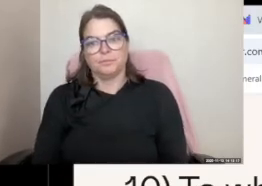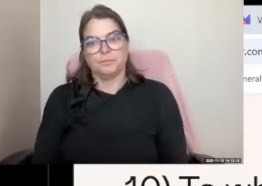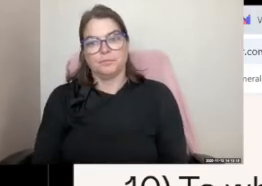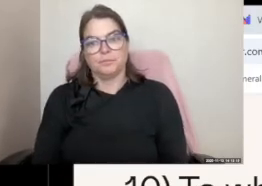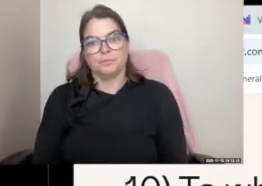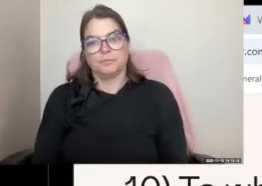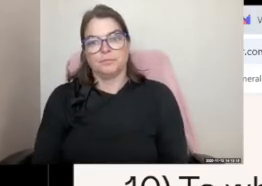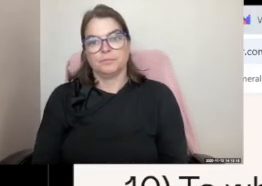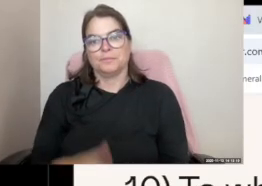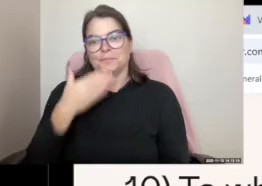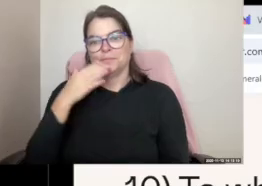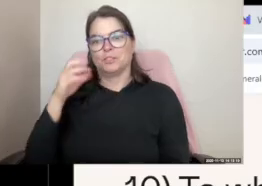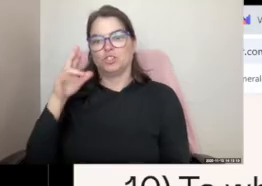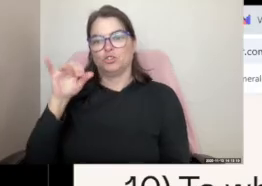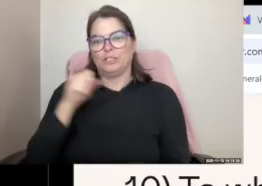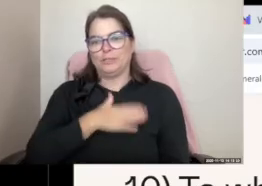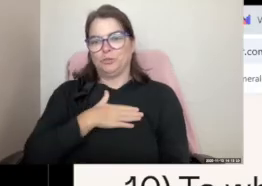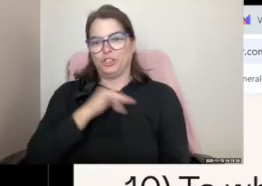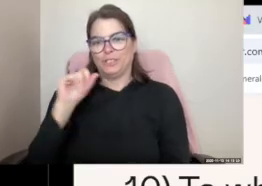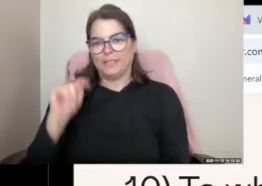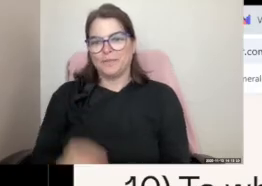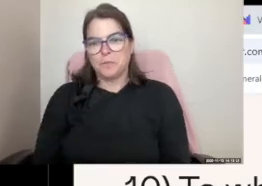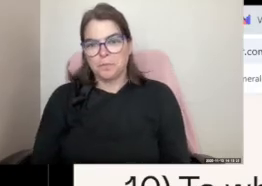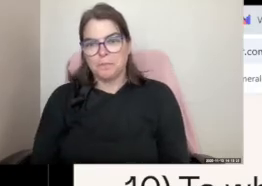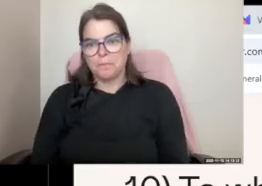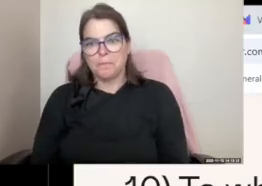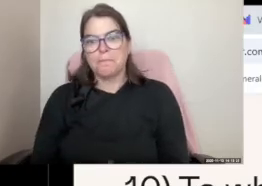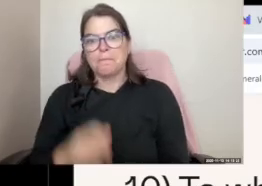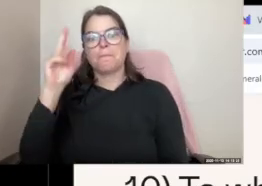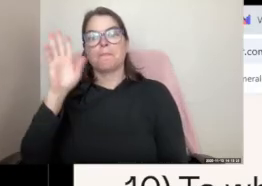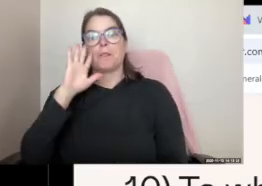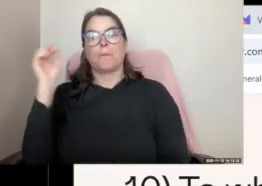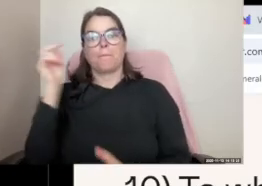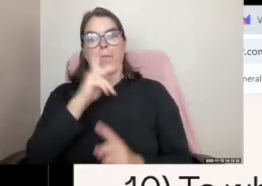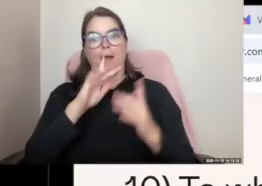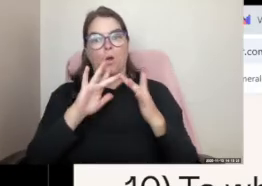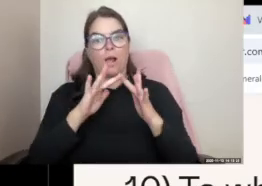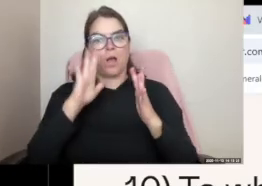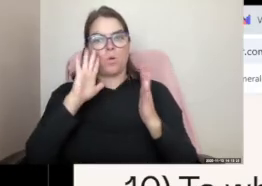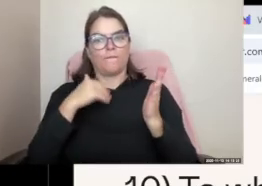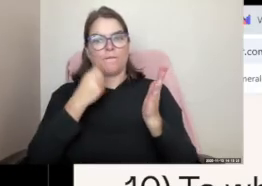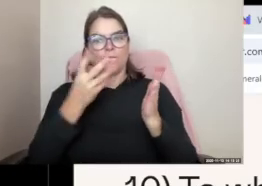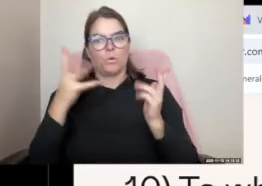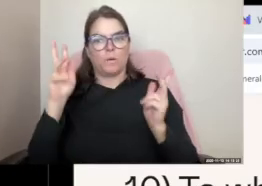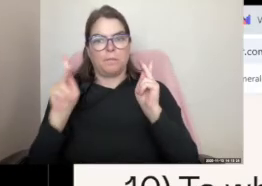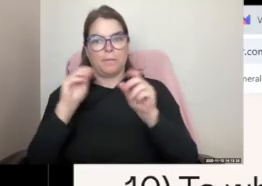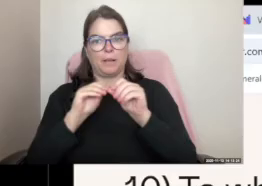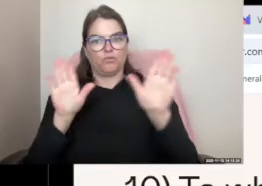and technology that makes our planet a safer, more sustainable place to be. Thank you.